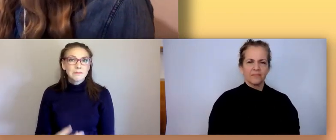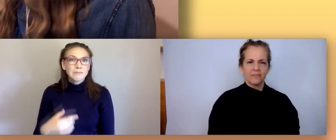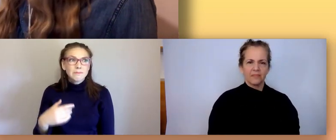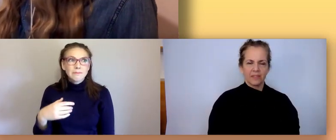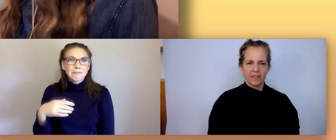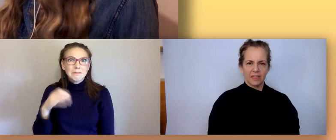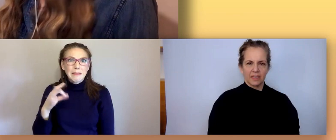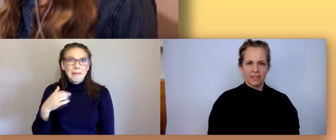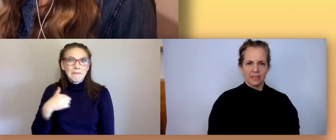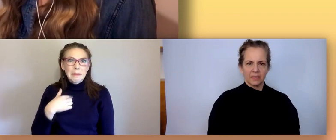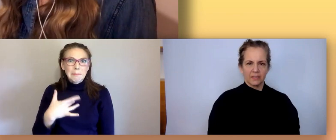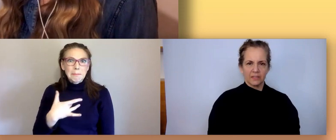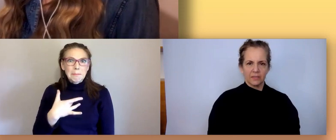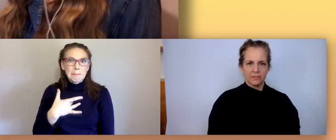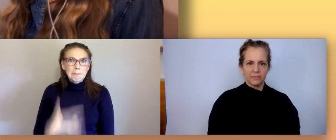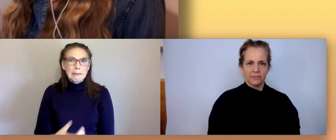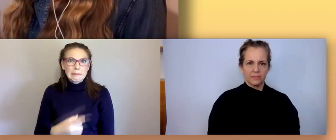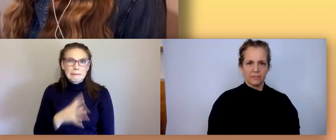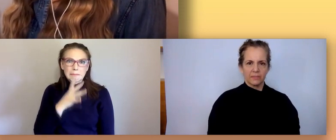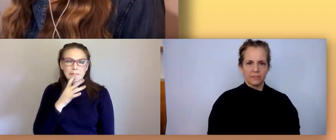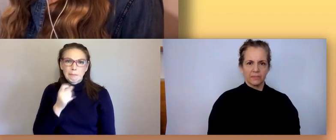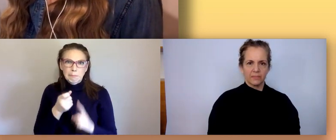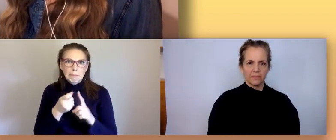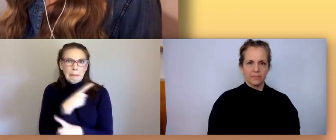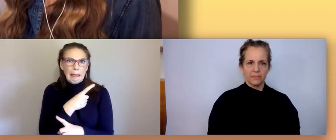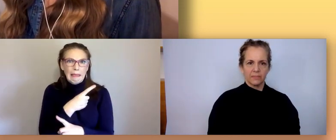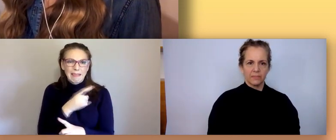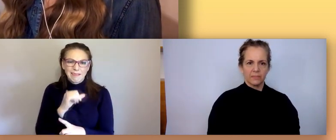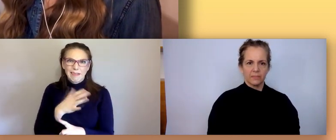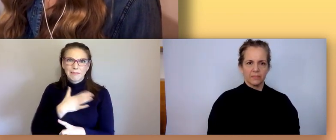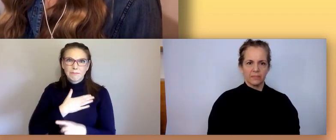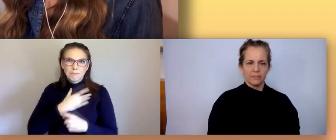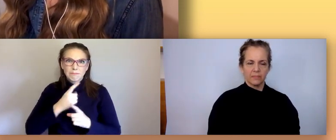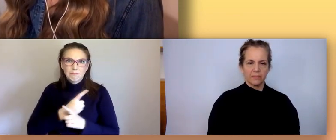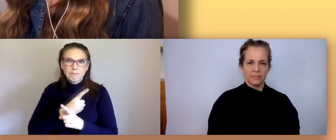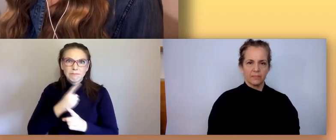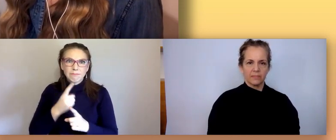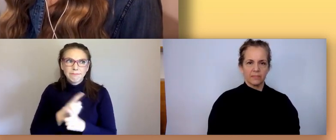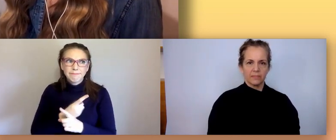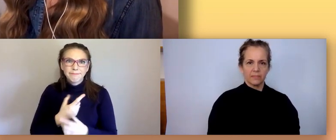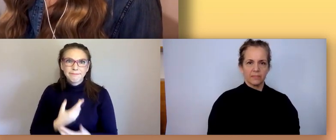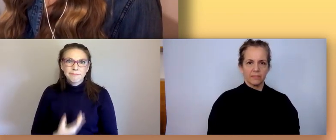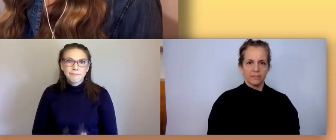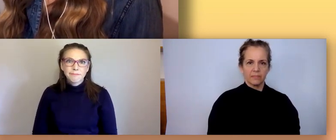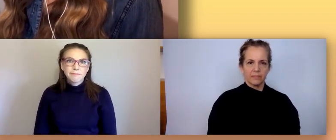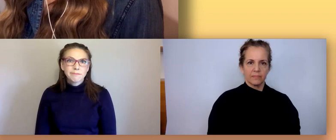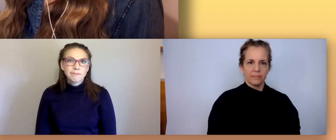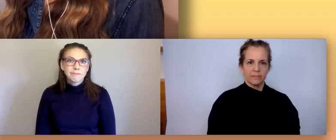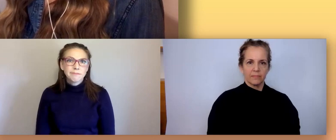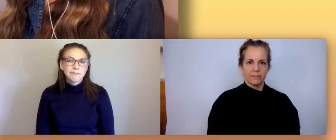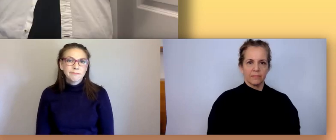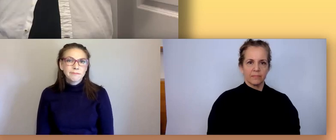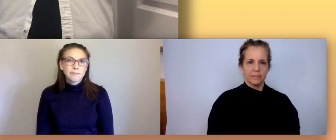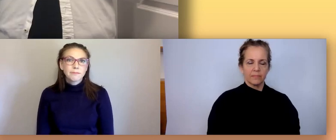What if I say something wrong like usual?